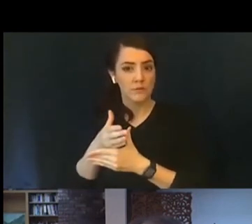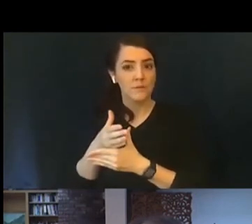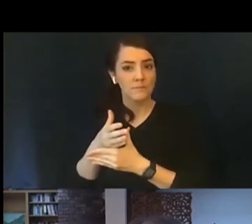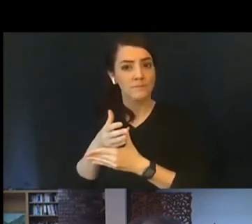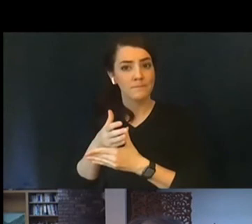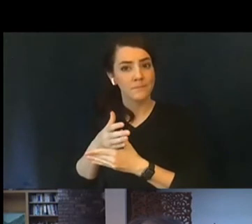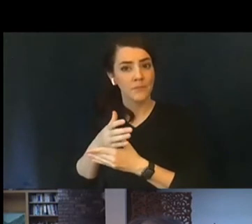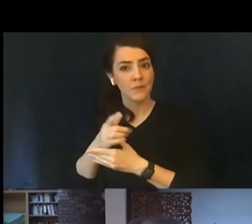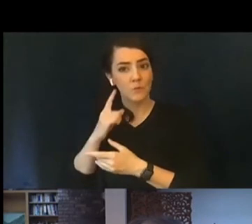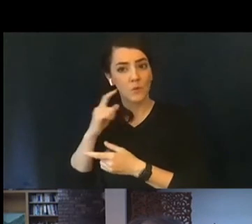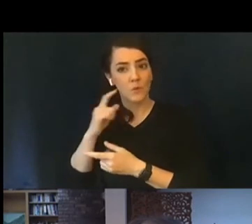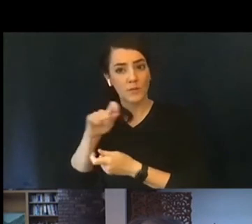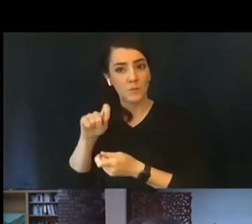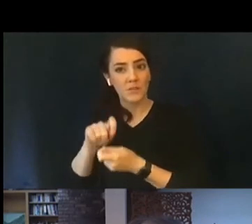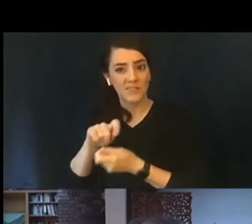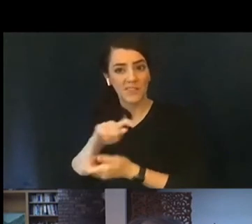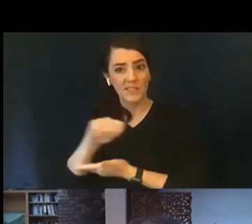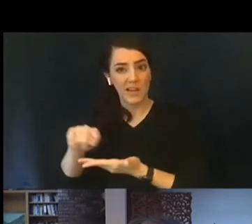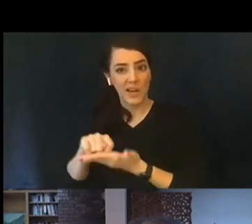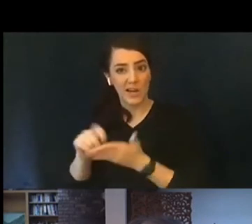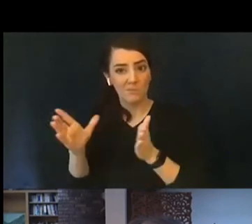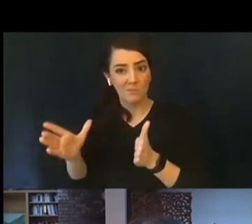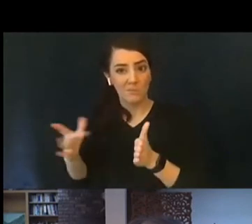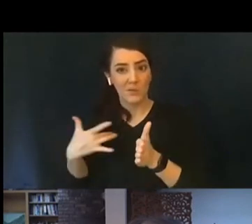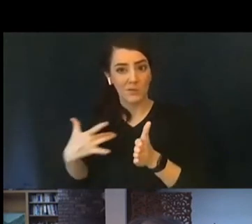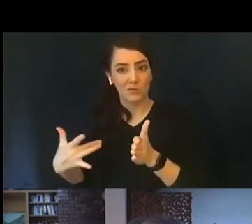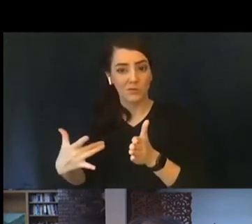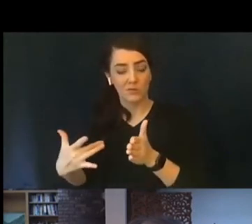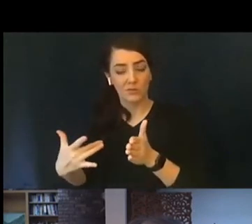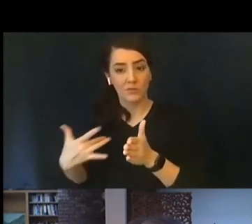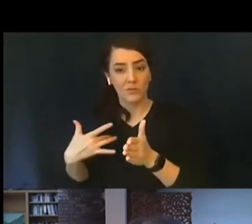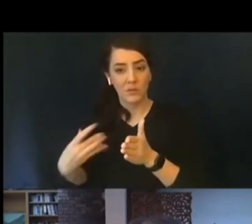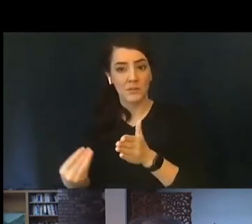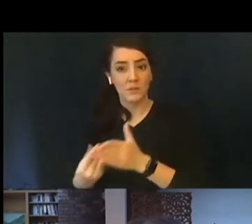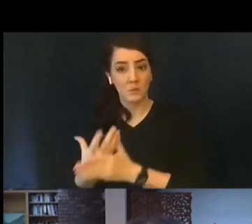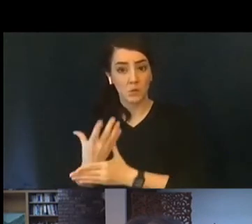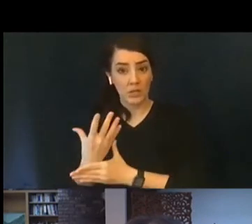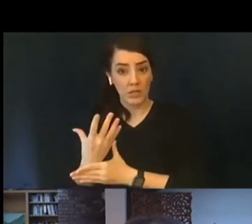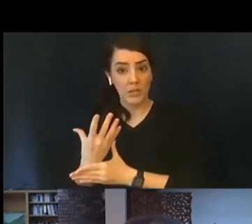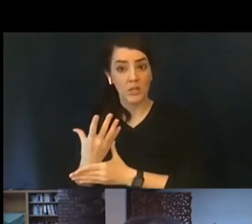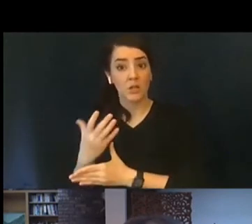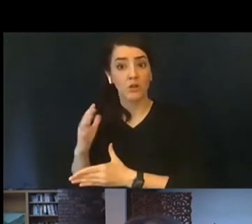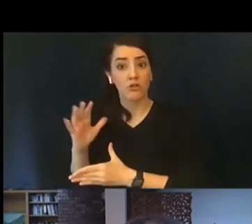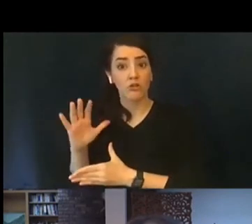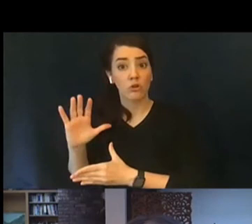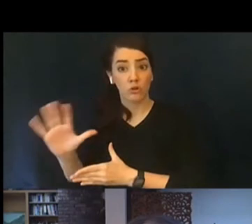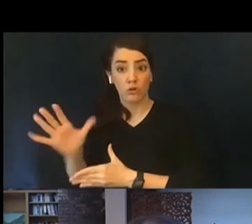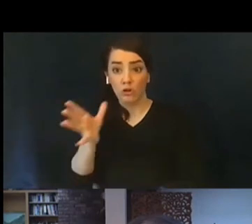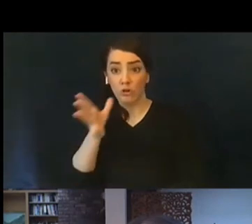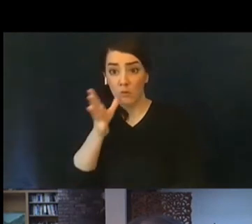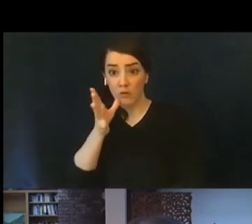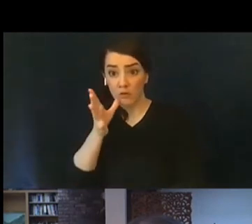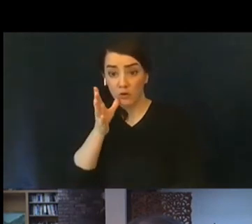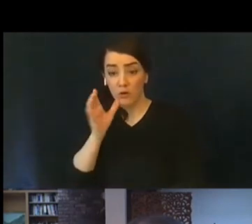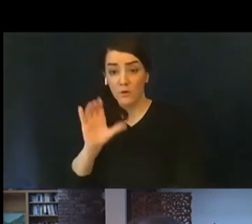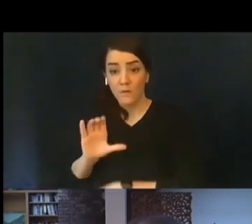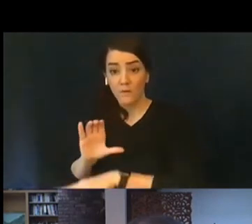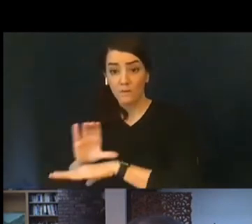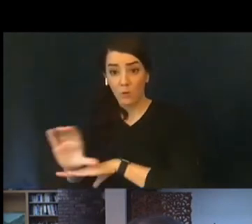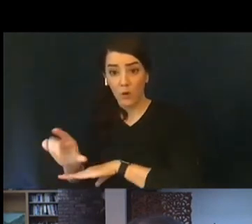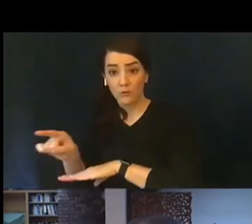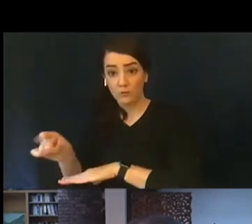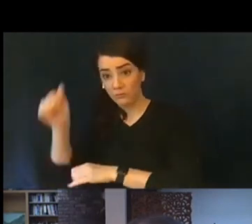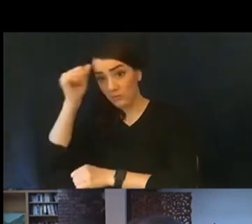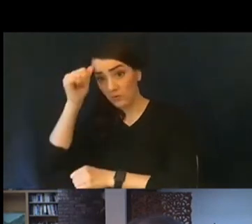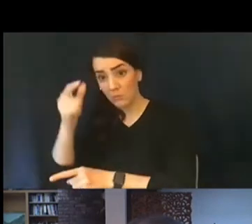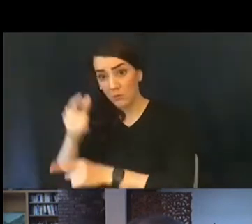when it was springtime, her mother hid her, made her and her brothers, uh, hide in the root cellar